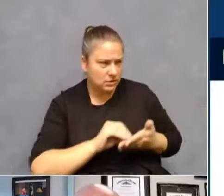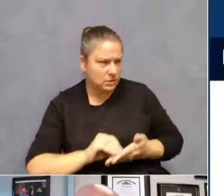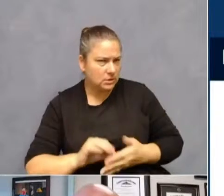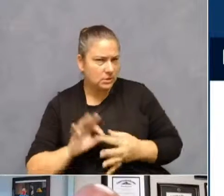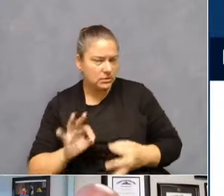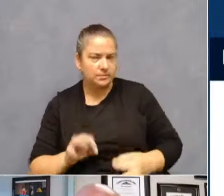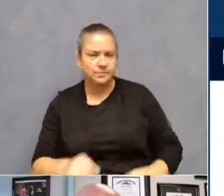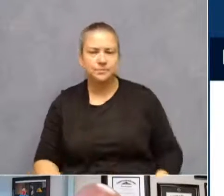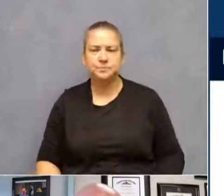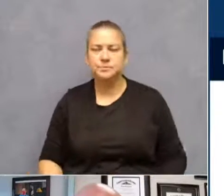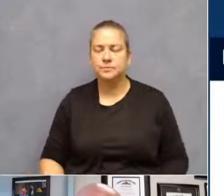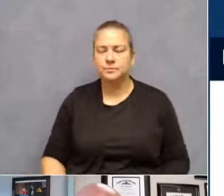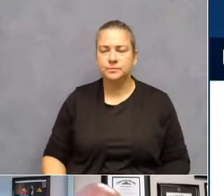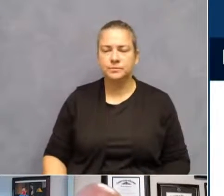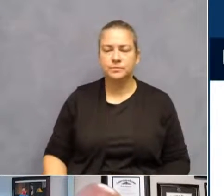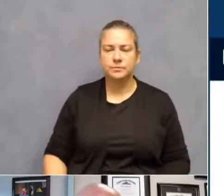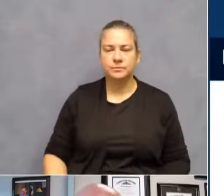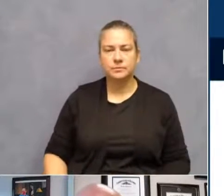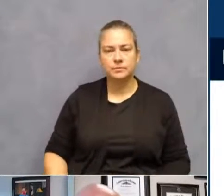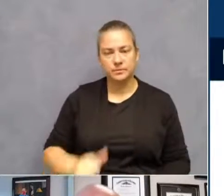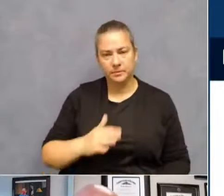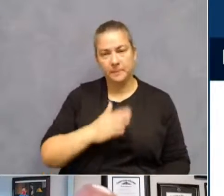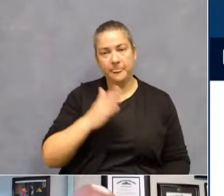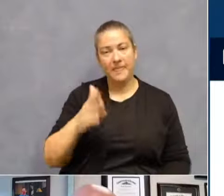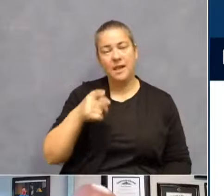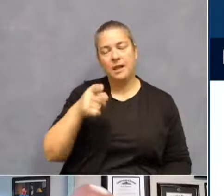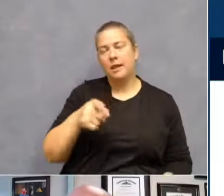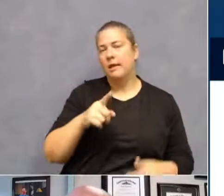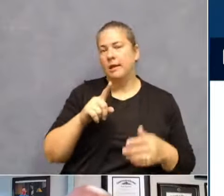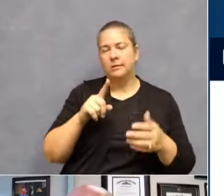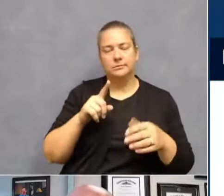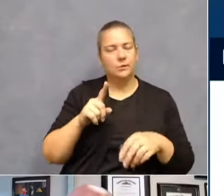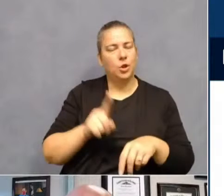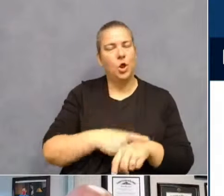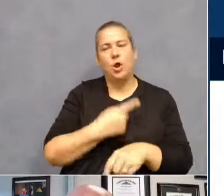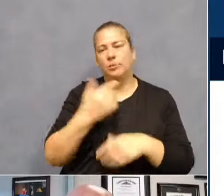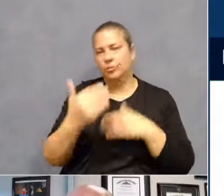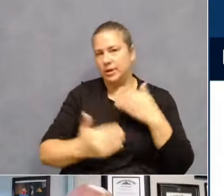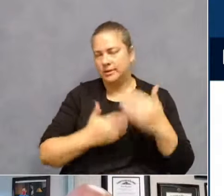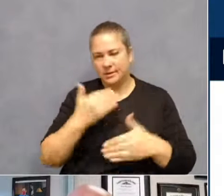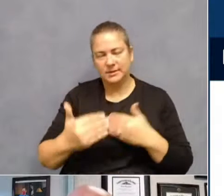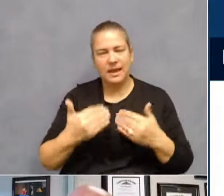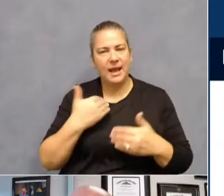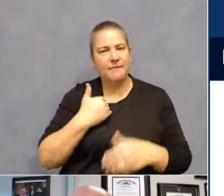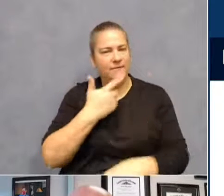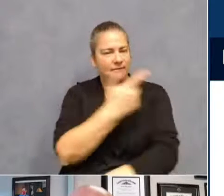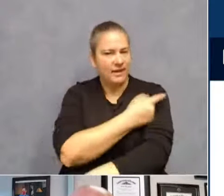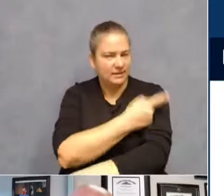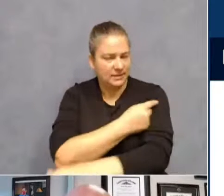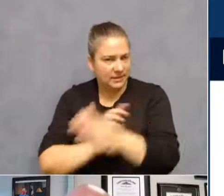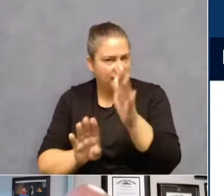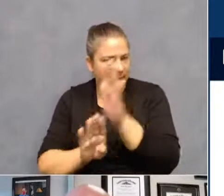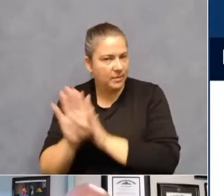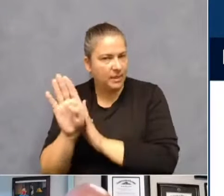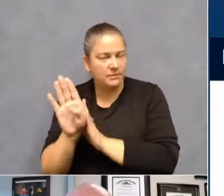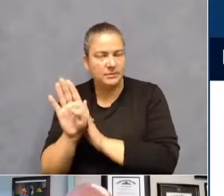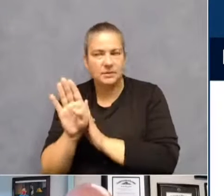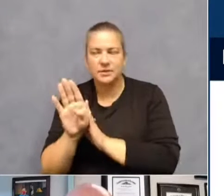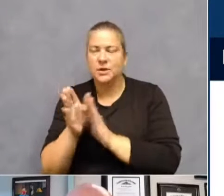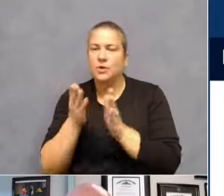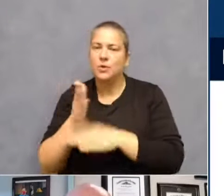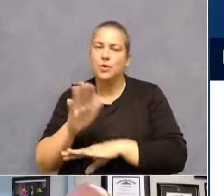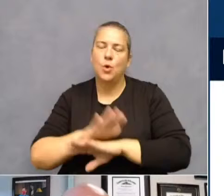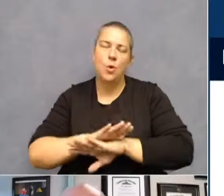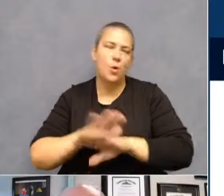This has been a long process already. There has been discussion about vaccine development throughout this entire pandemic